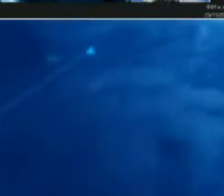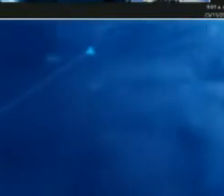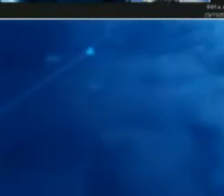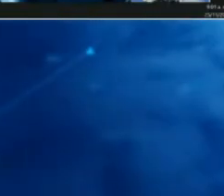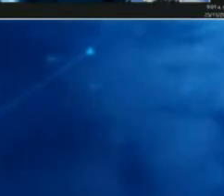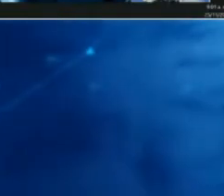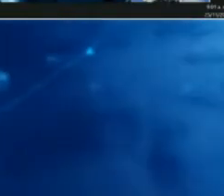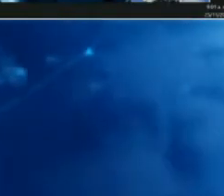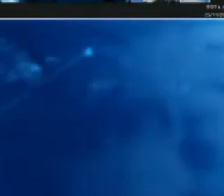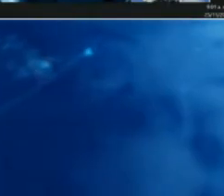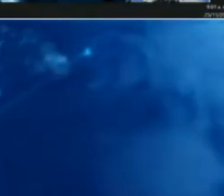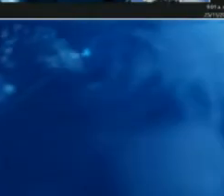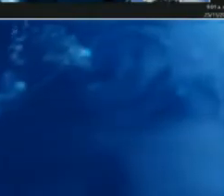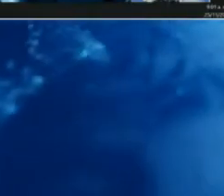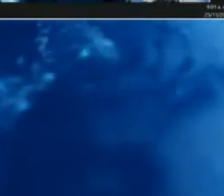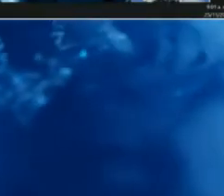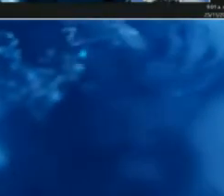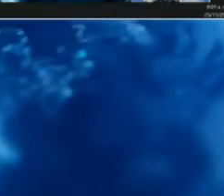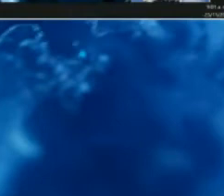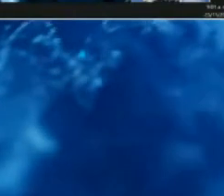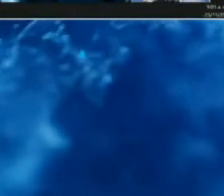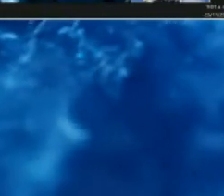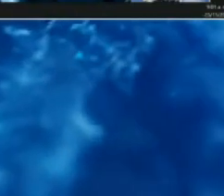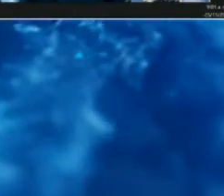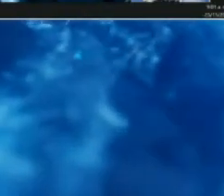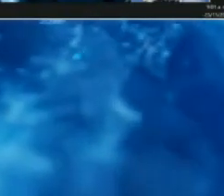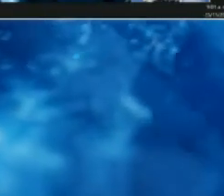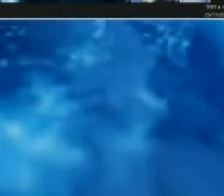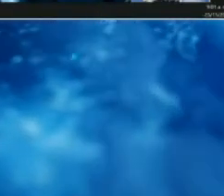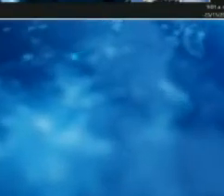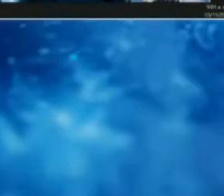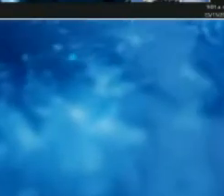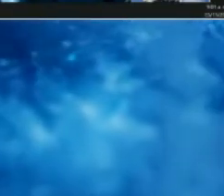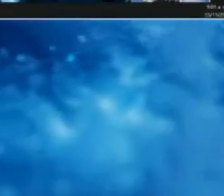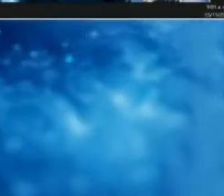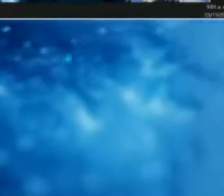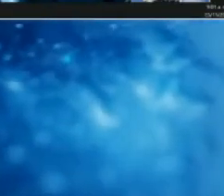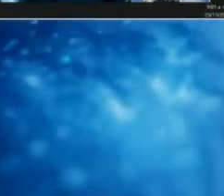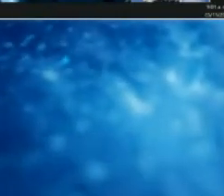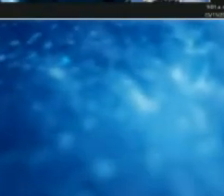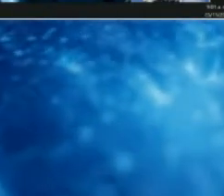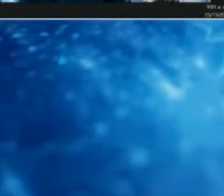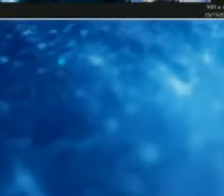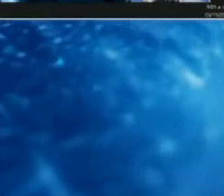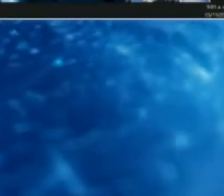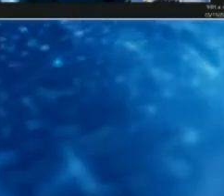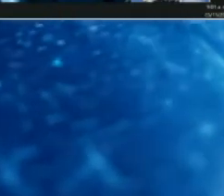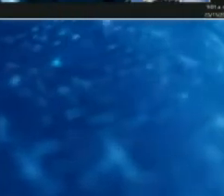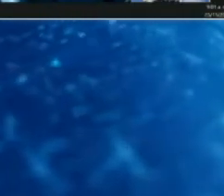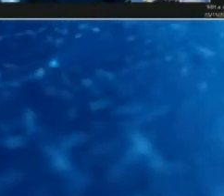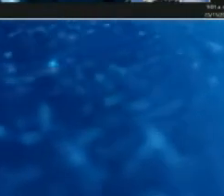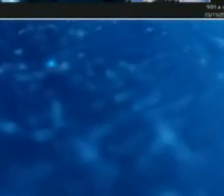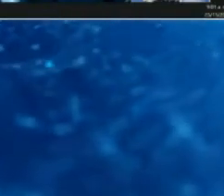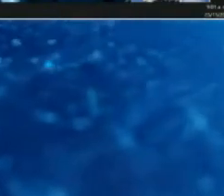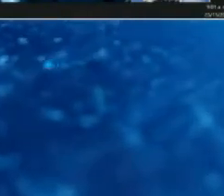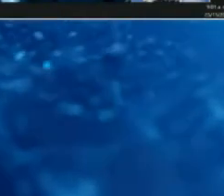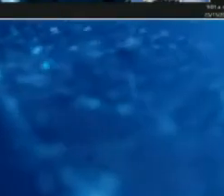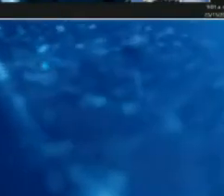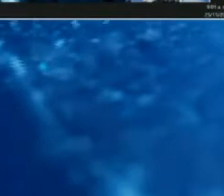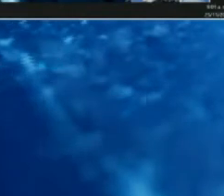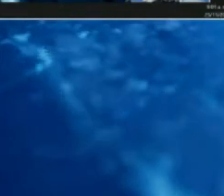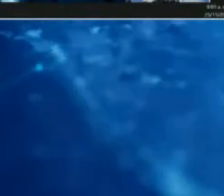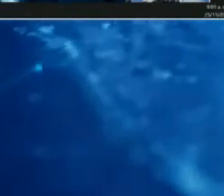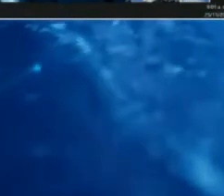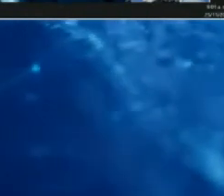professor in the Faculty of Electrical Engineering at the University of the Republic. He works at the ITU for more than 30 years, where he has